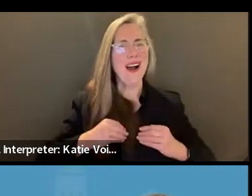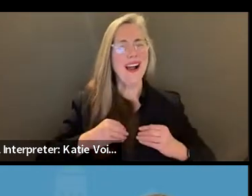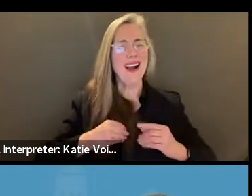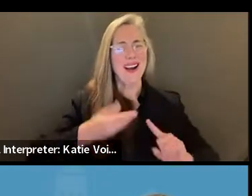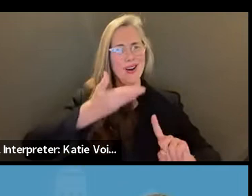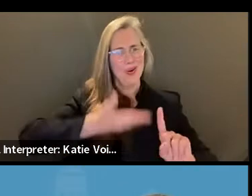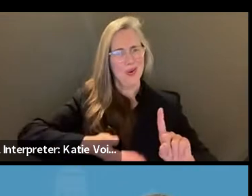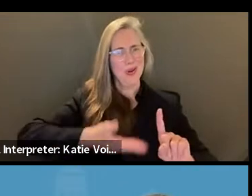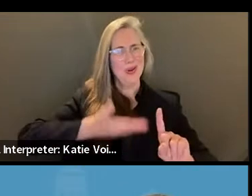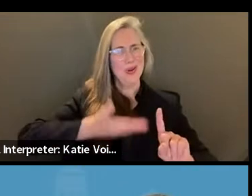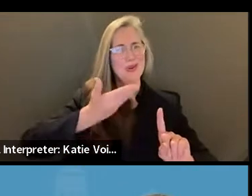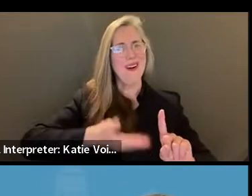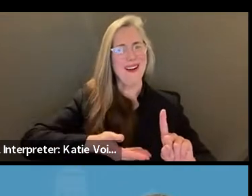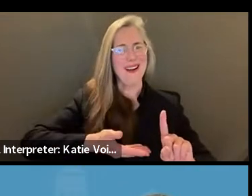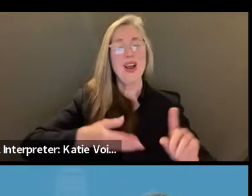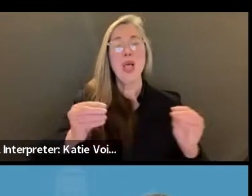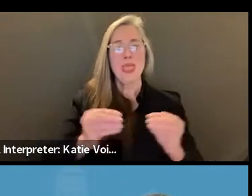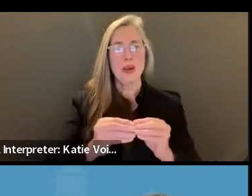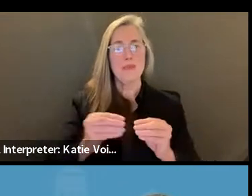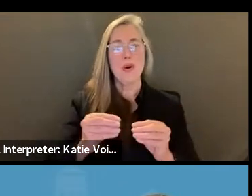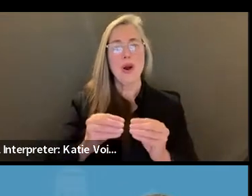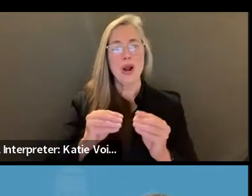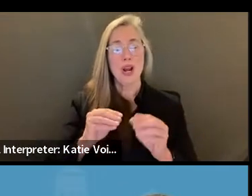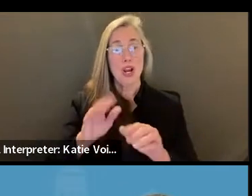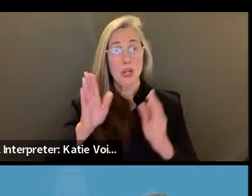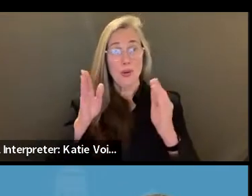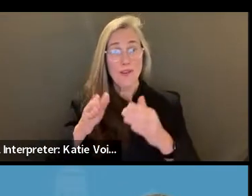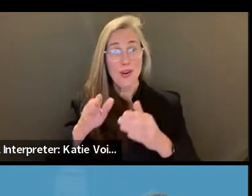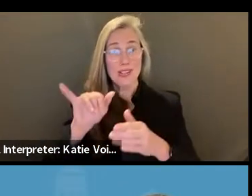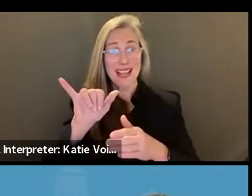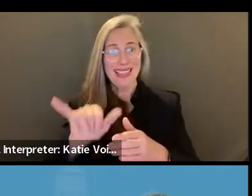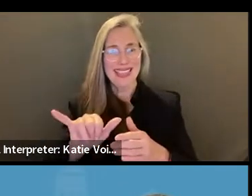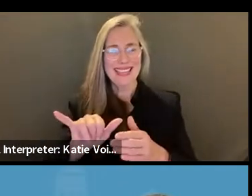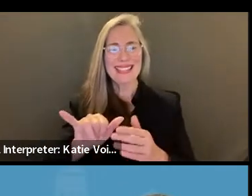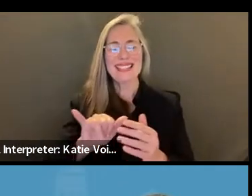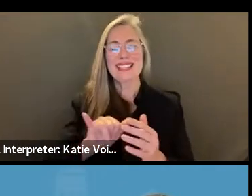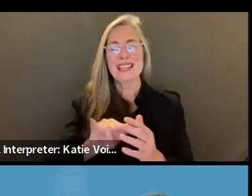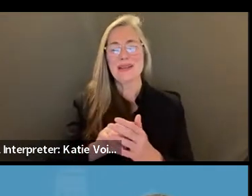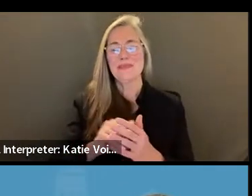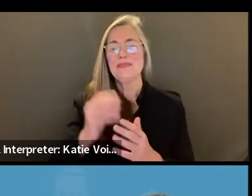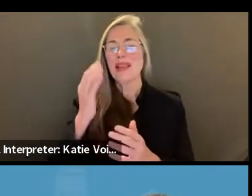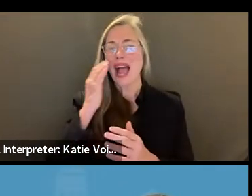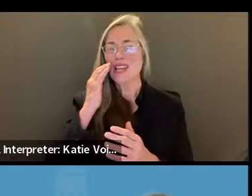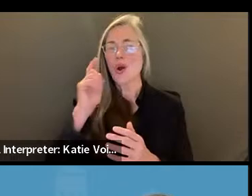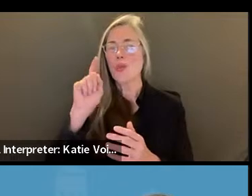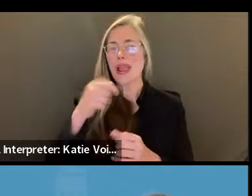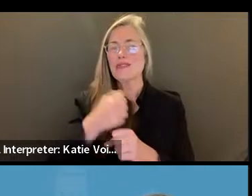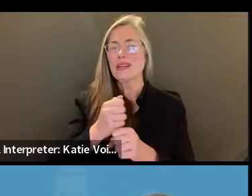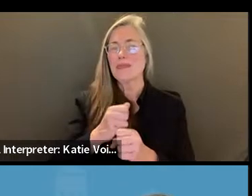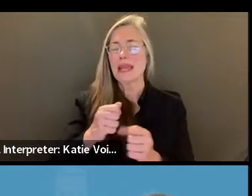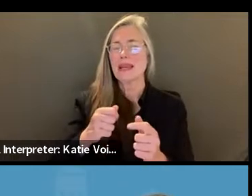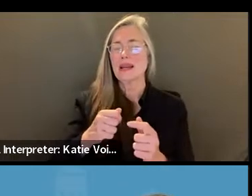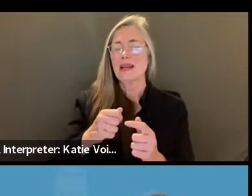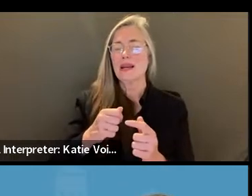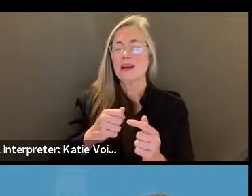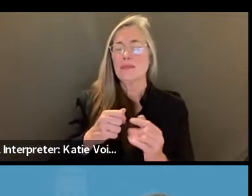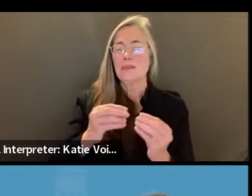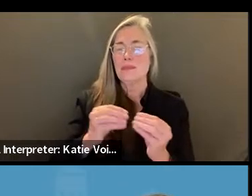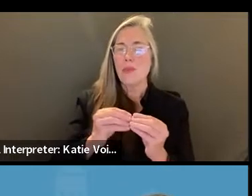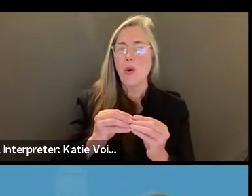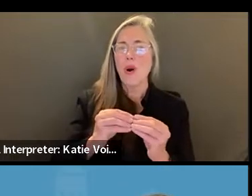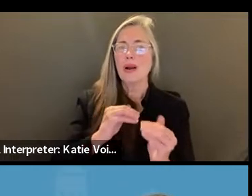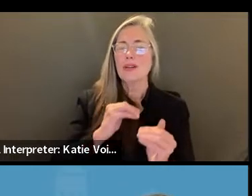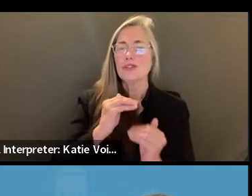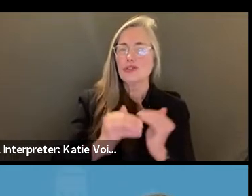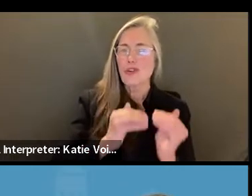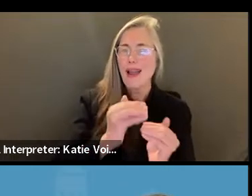that we're working on this, and this is part of the great steps that we're making here, and I know we're going to have to make even larger strides to do that.